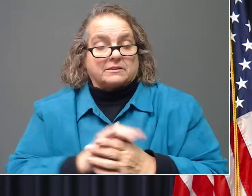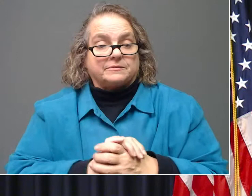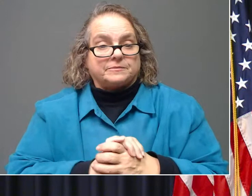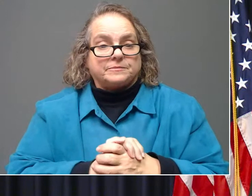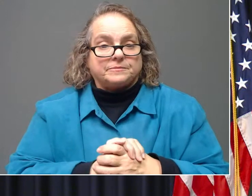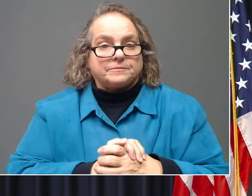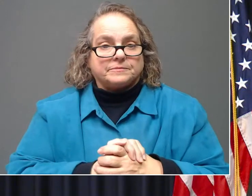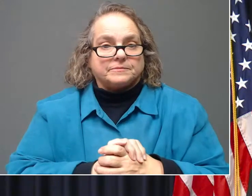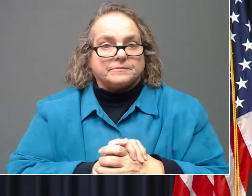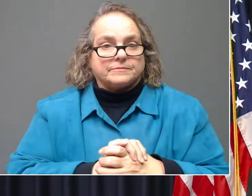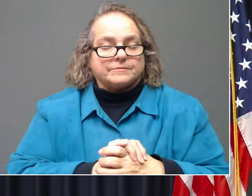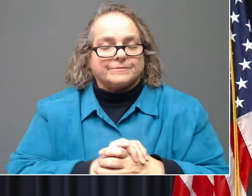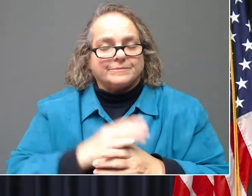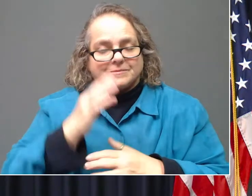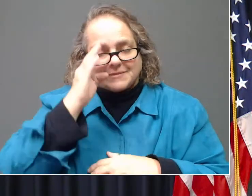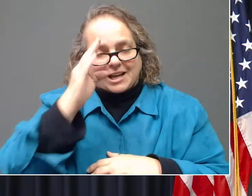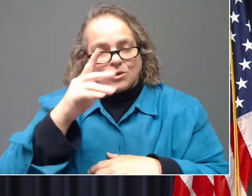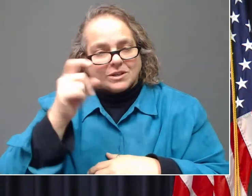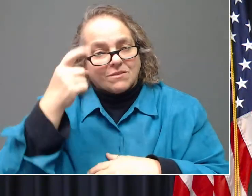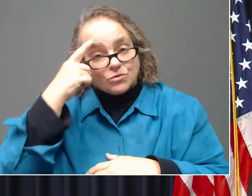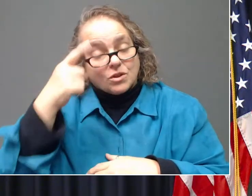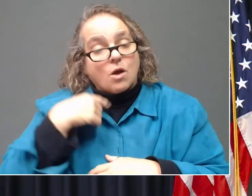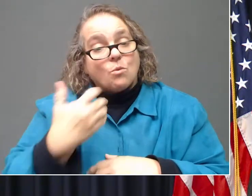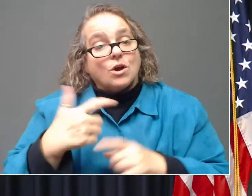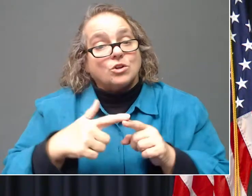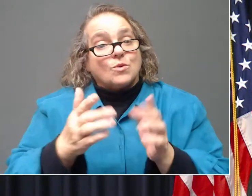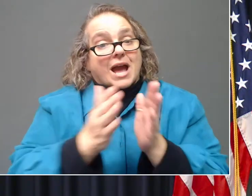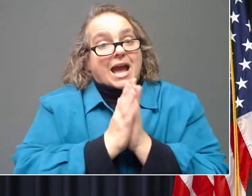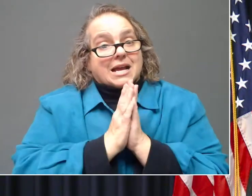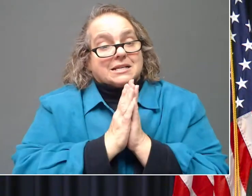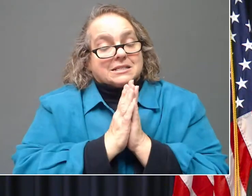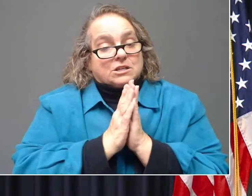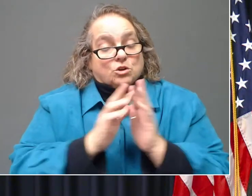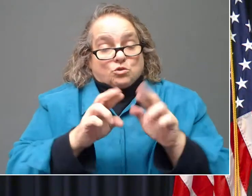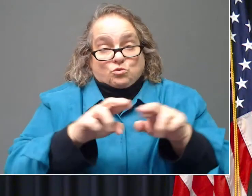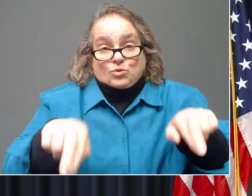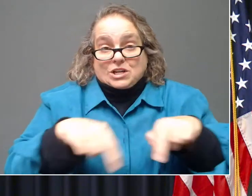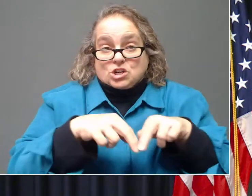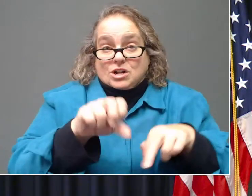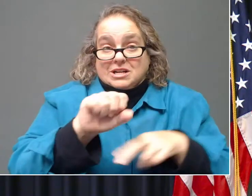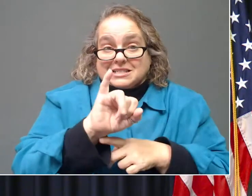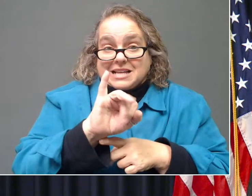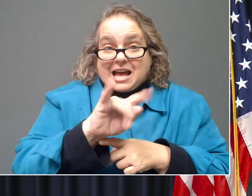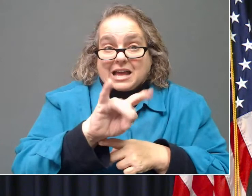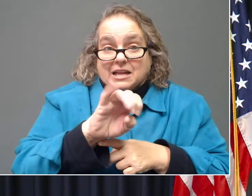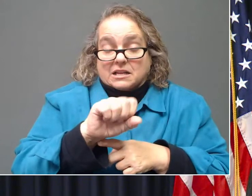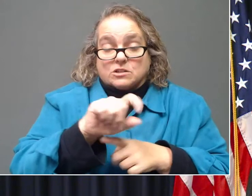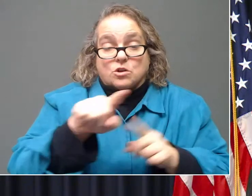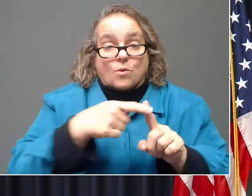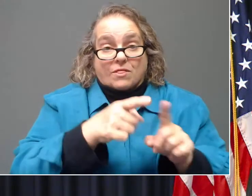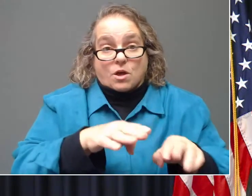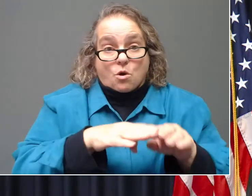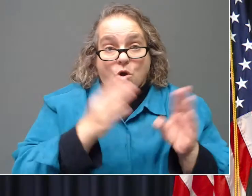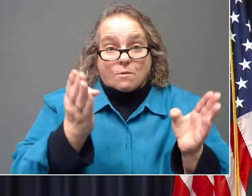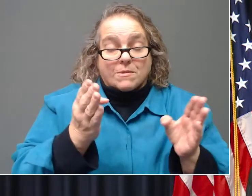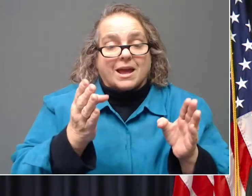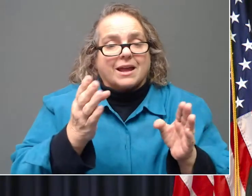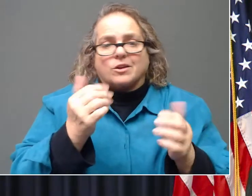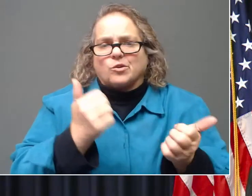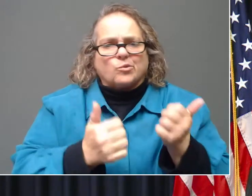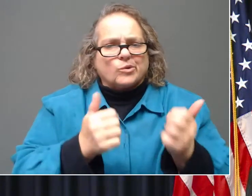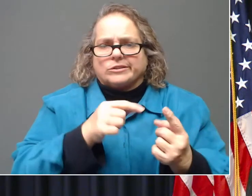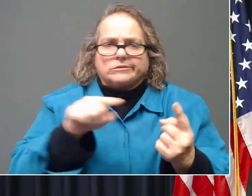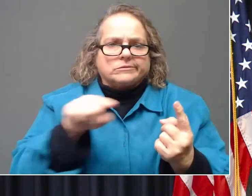Hi, Governor. Wanted to ask about these regional sites when they open up in whichever counties you guys have planned